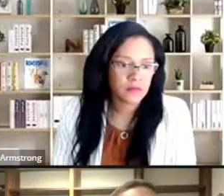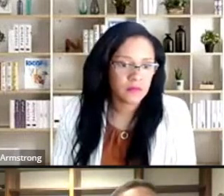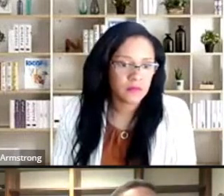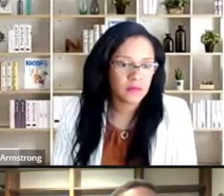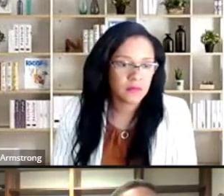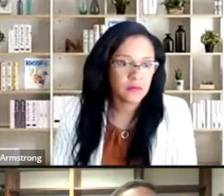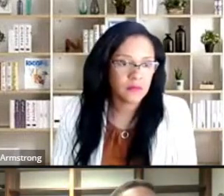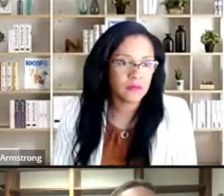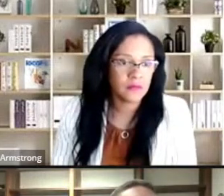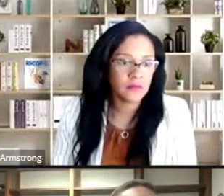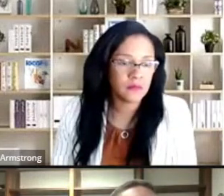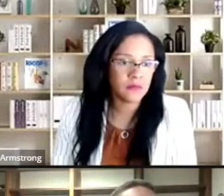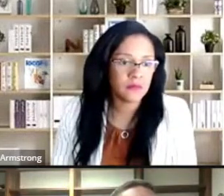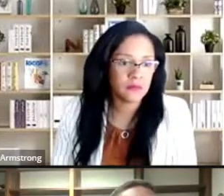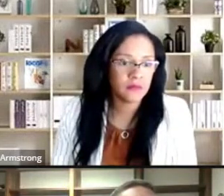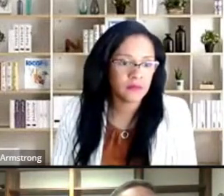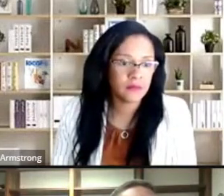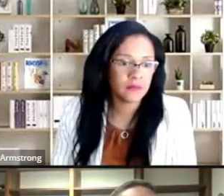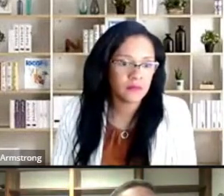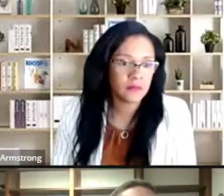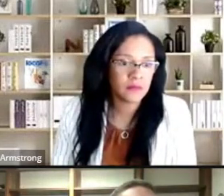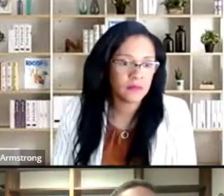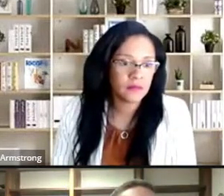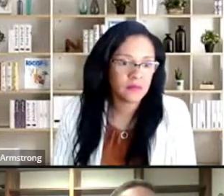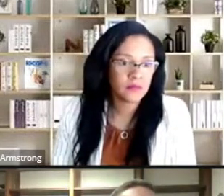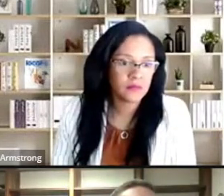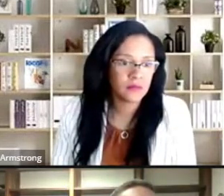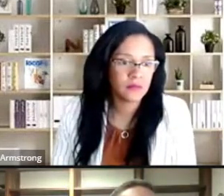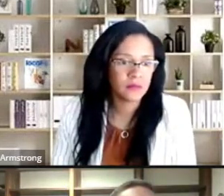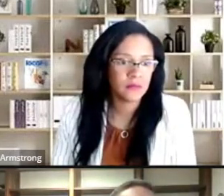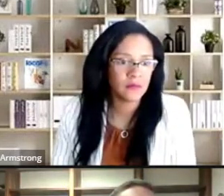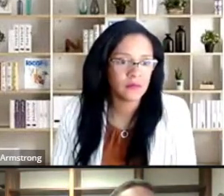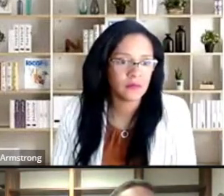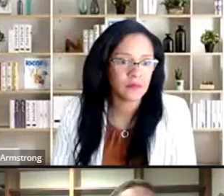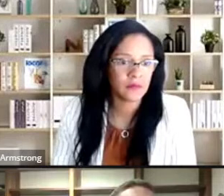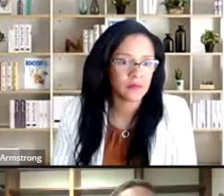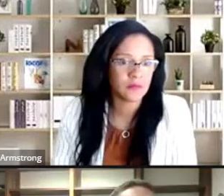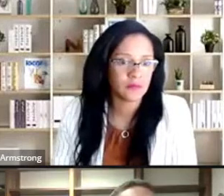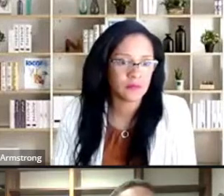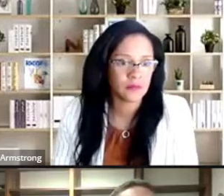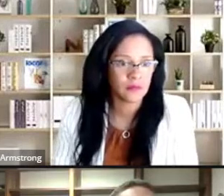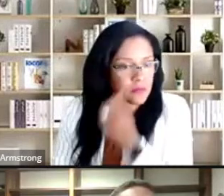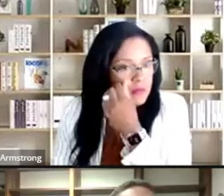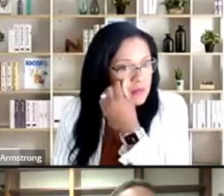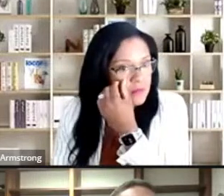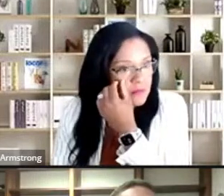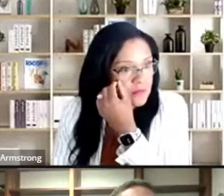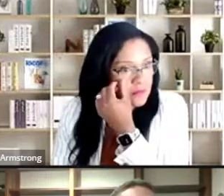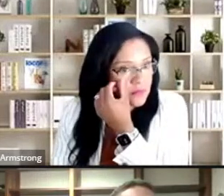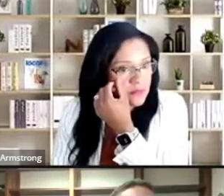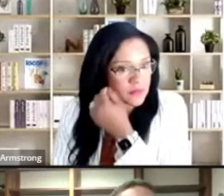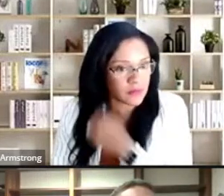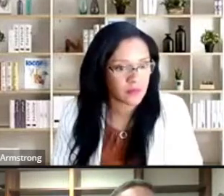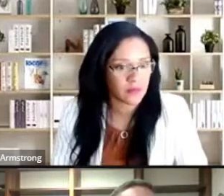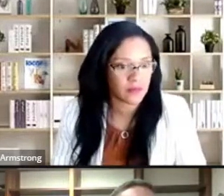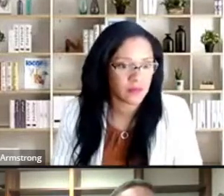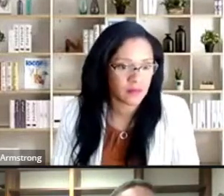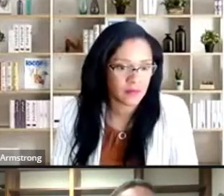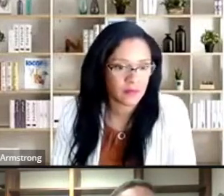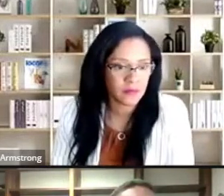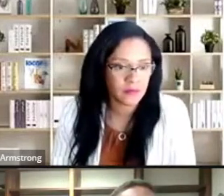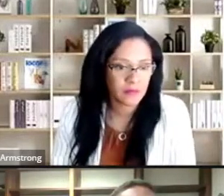in recognizing that in your judgment, the science and the facts indicate that COVID-19 has been a serious threat to our